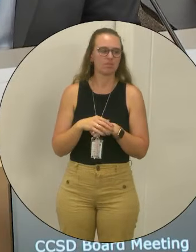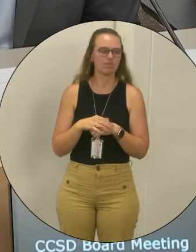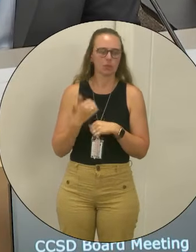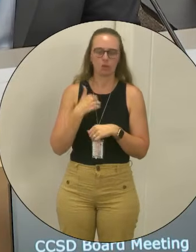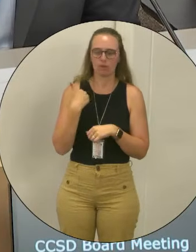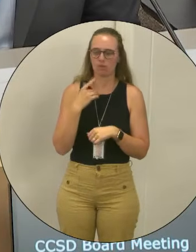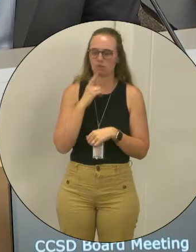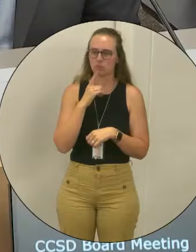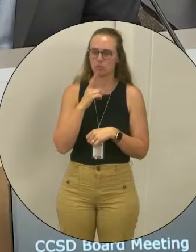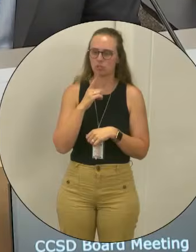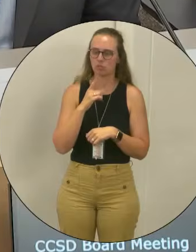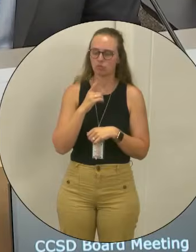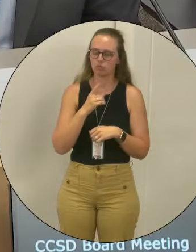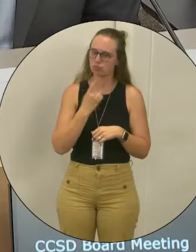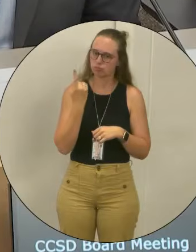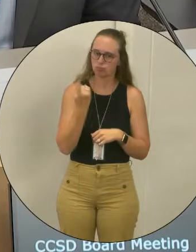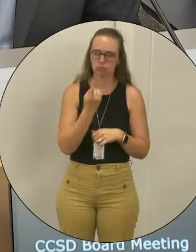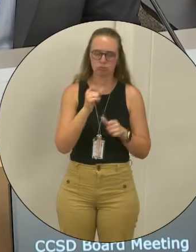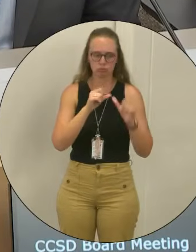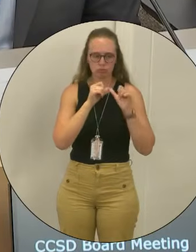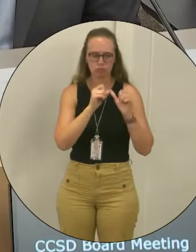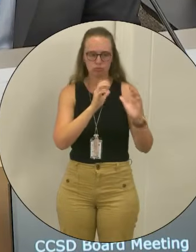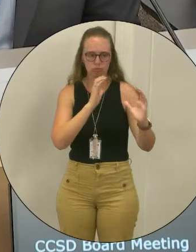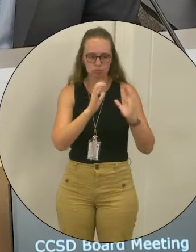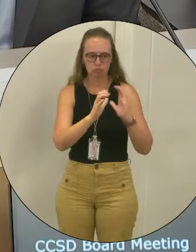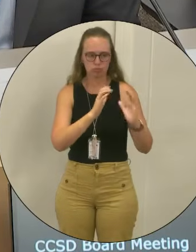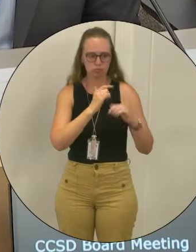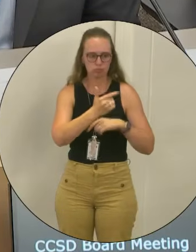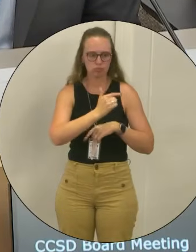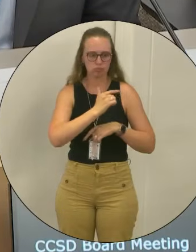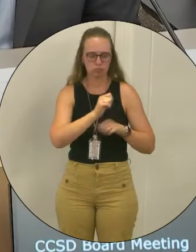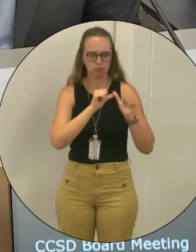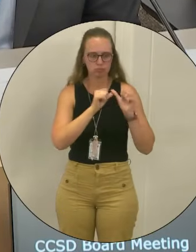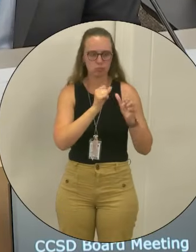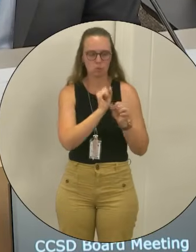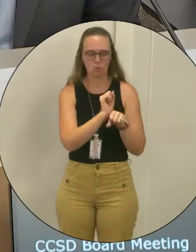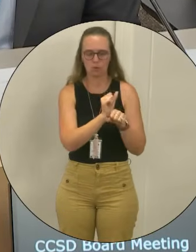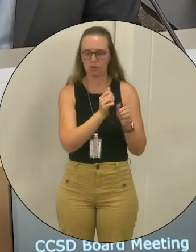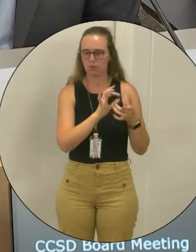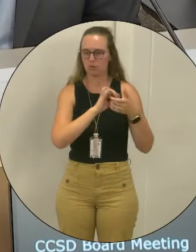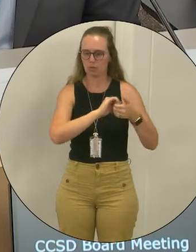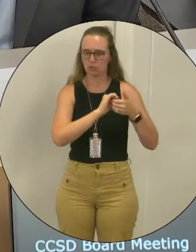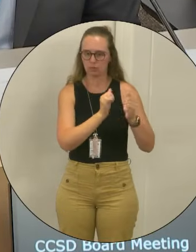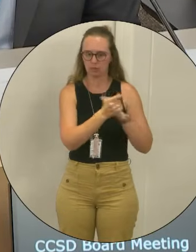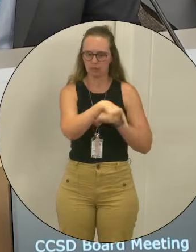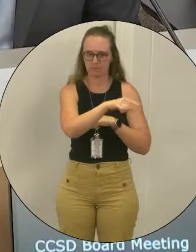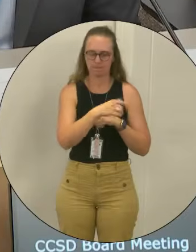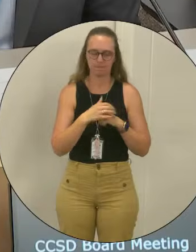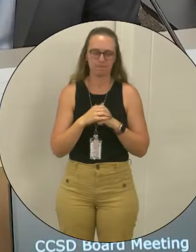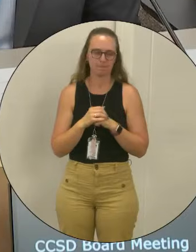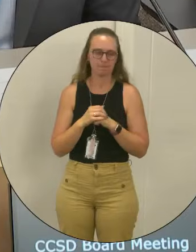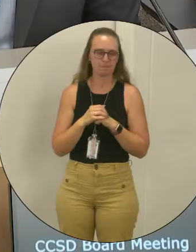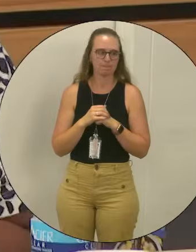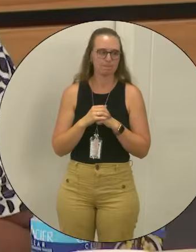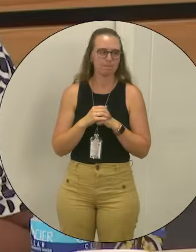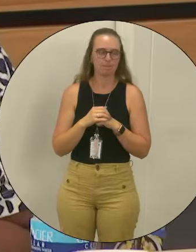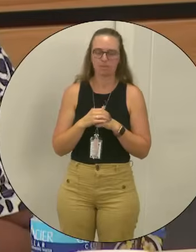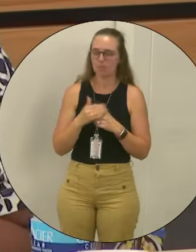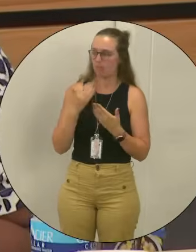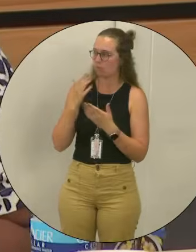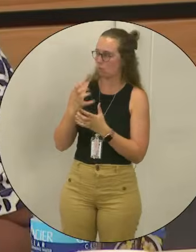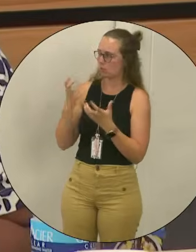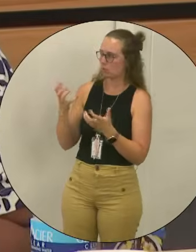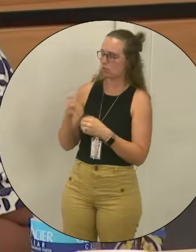have a very present and great consistent working relationship with My Brother's Keeper. Okay, thank you